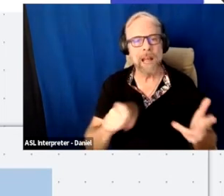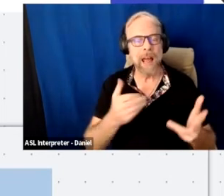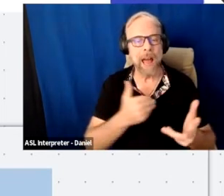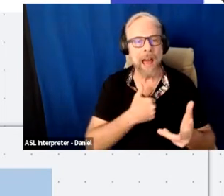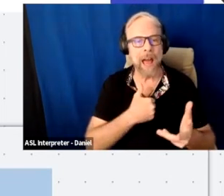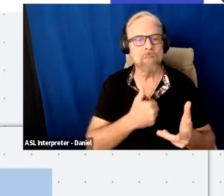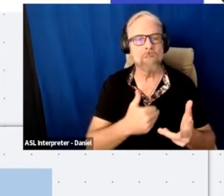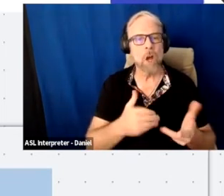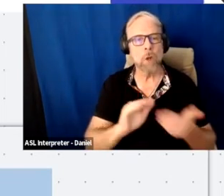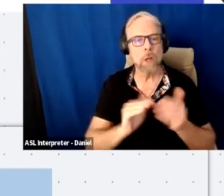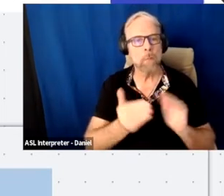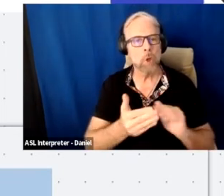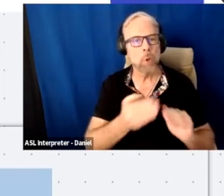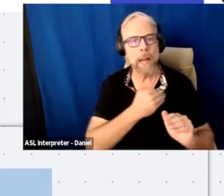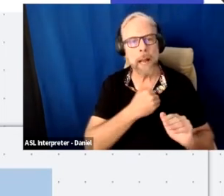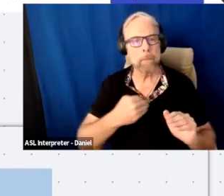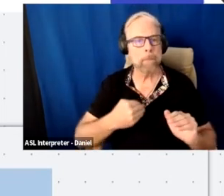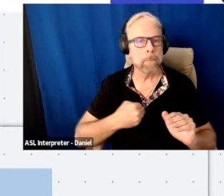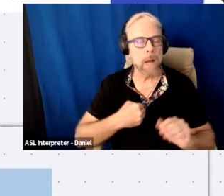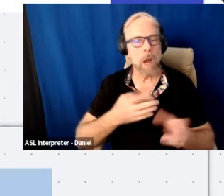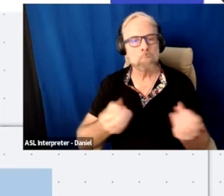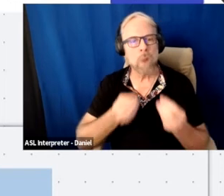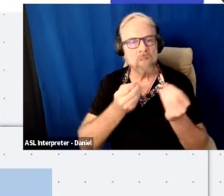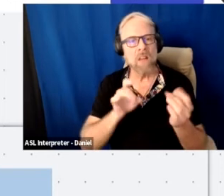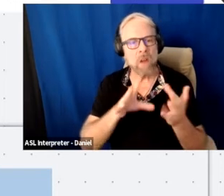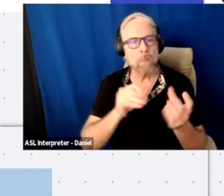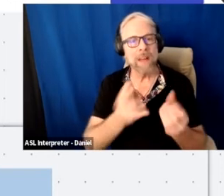members provide that feedback in an inclusive way.